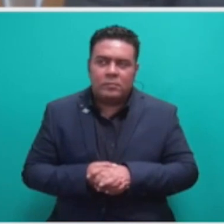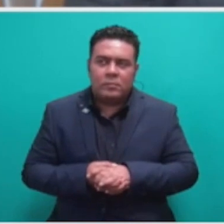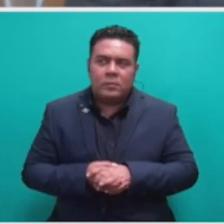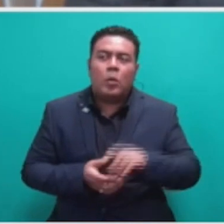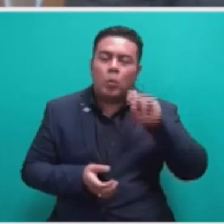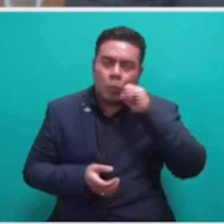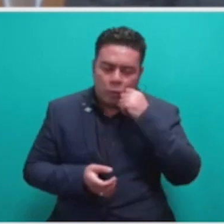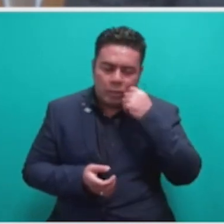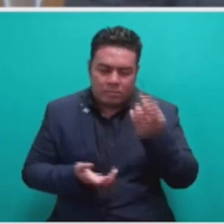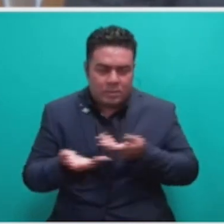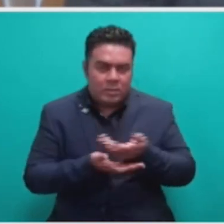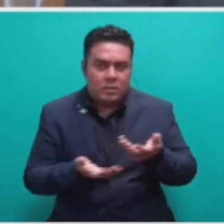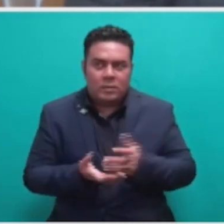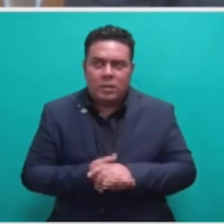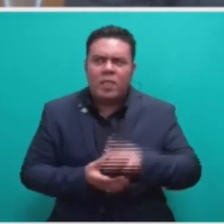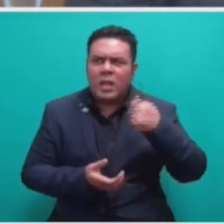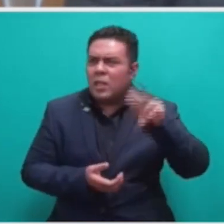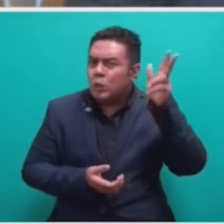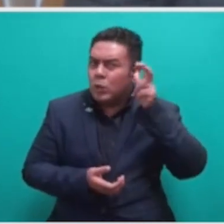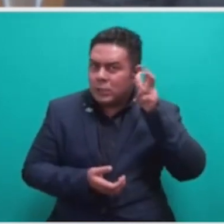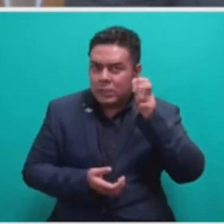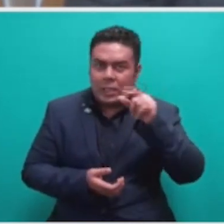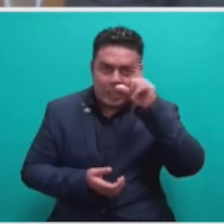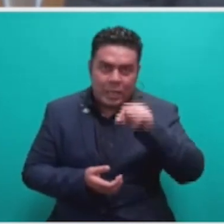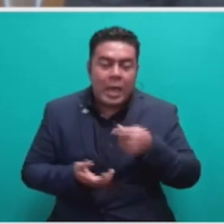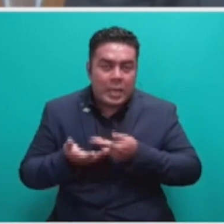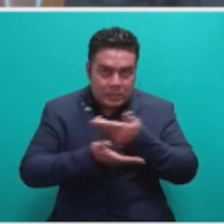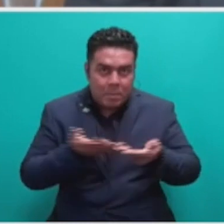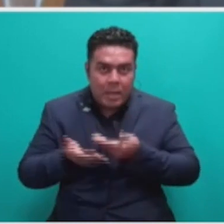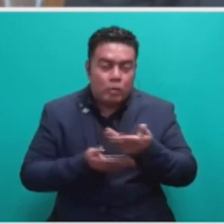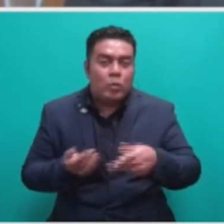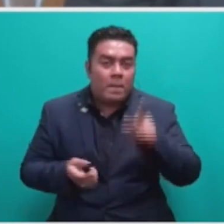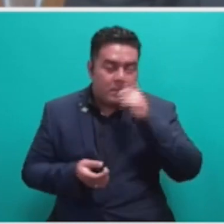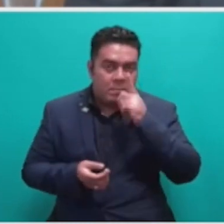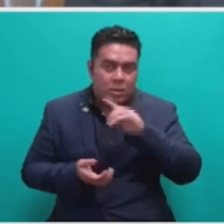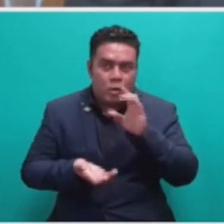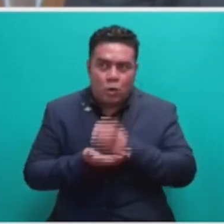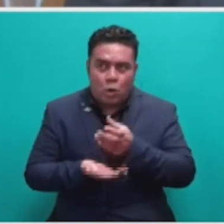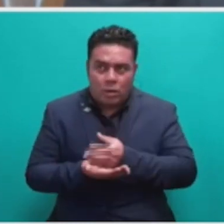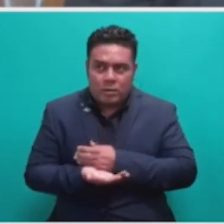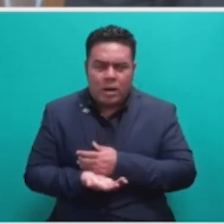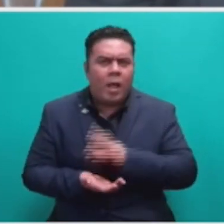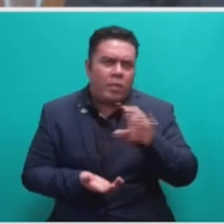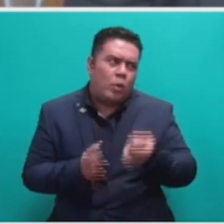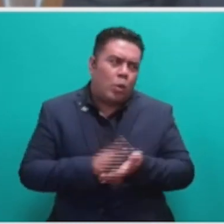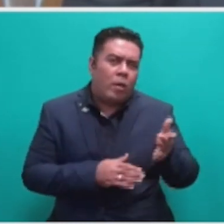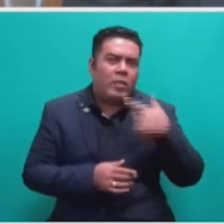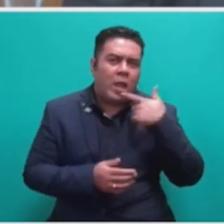will be completely biased. They need to listen to this because they can explain to the people correctly. Because otherwise they'll go and lie, Mr.